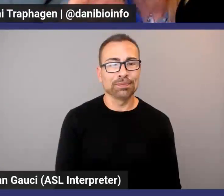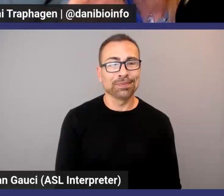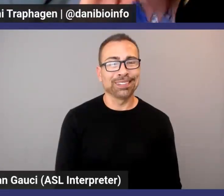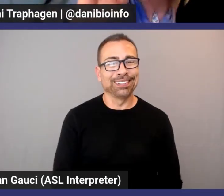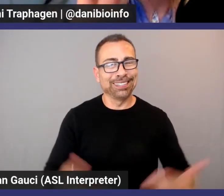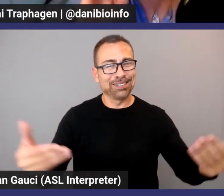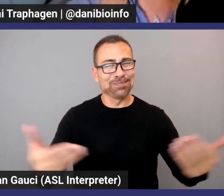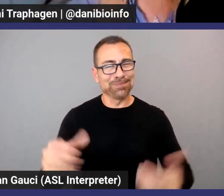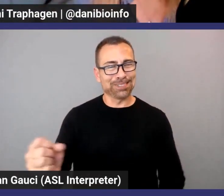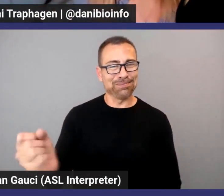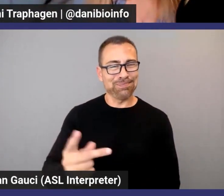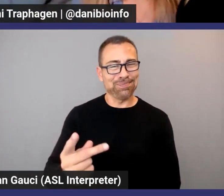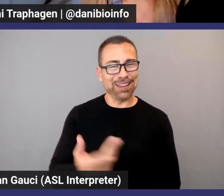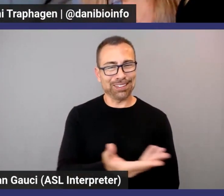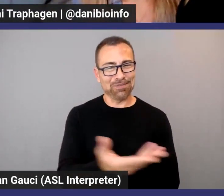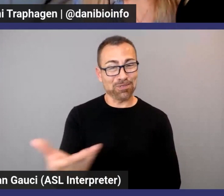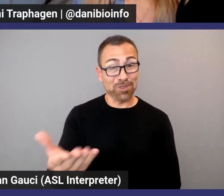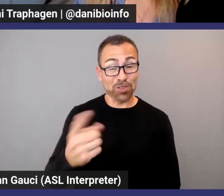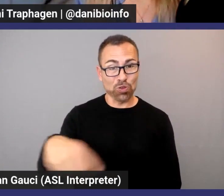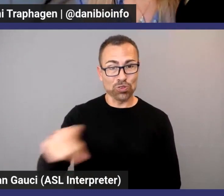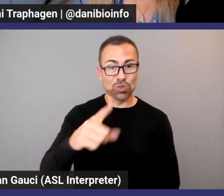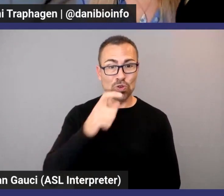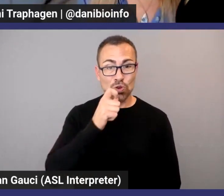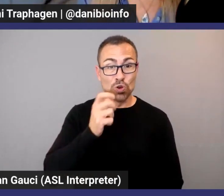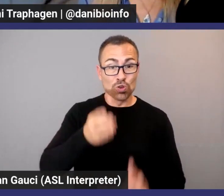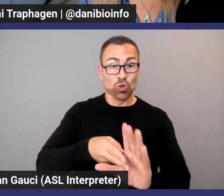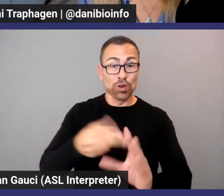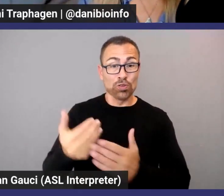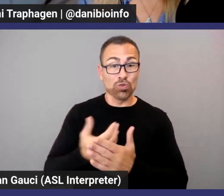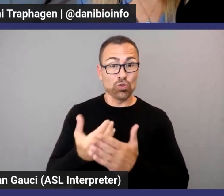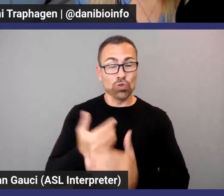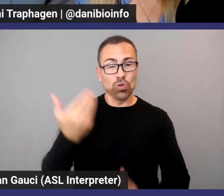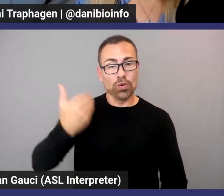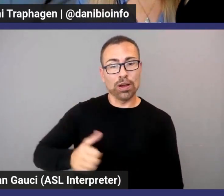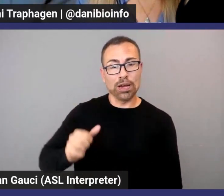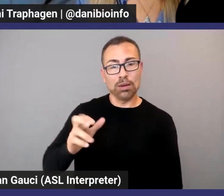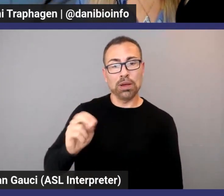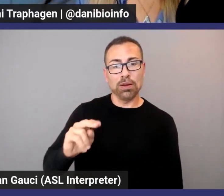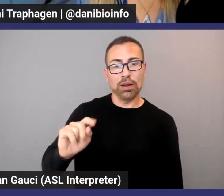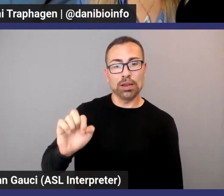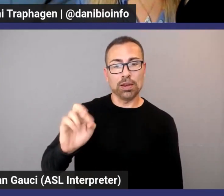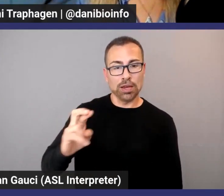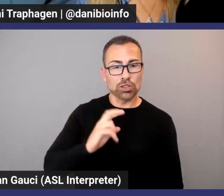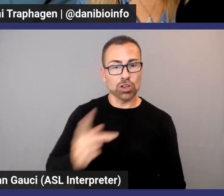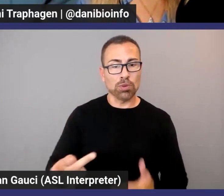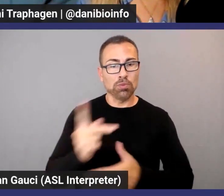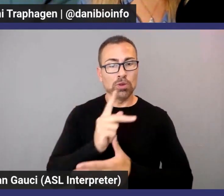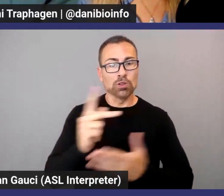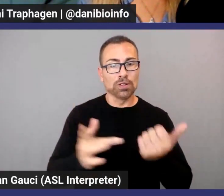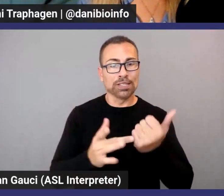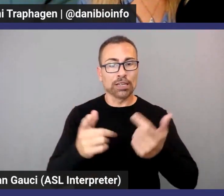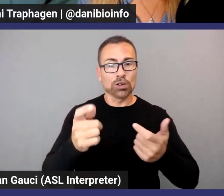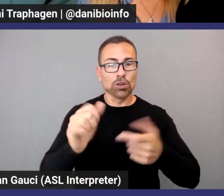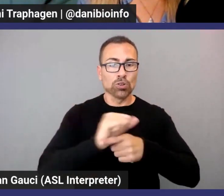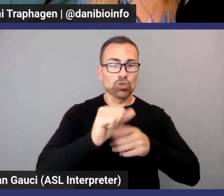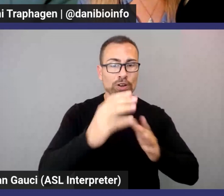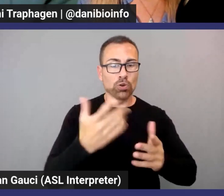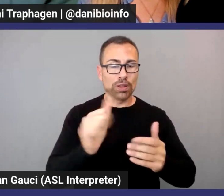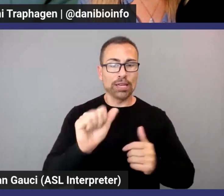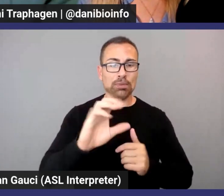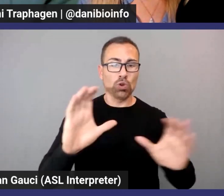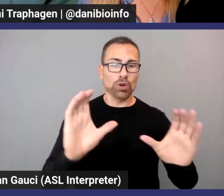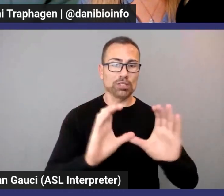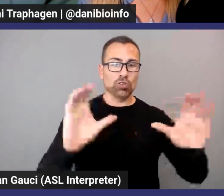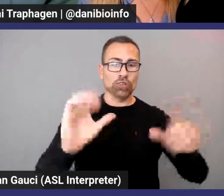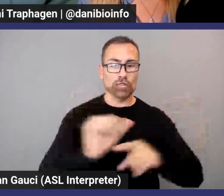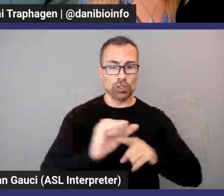Welcome back, everyone. For those who are new here, my name is Aaron Hunter. I'm a principal technical trainer with AWS Training and Certification. Today, we're here to talk to